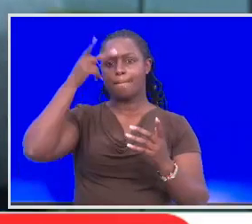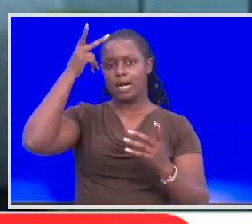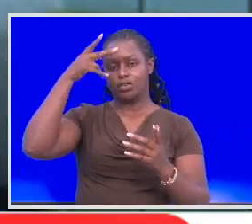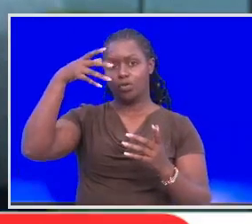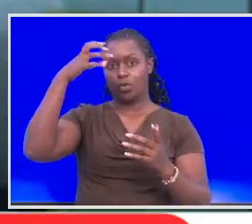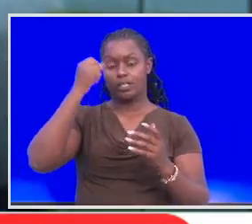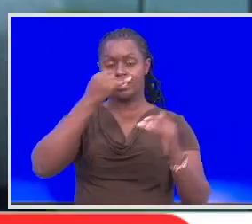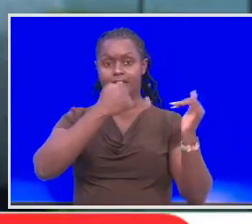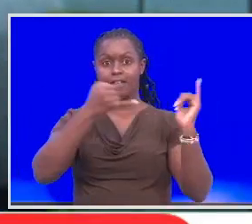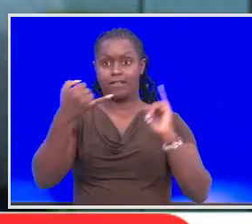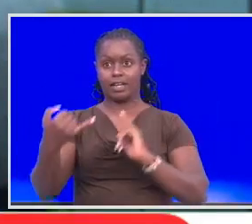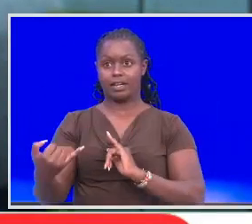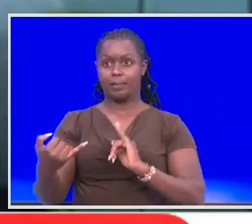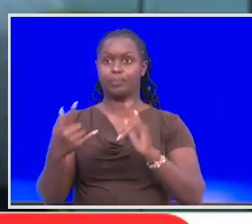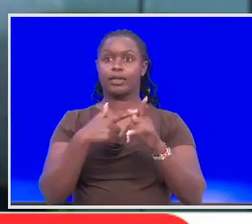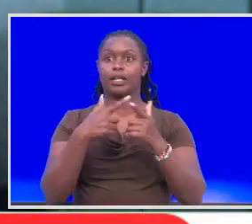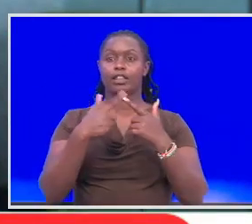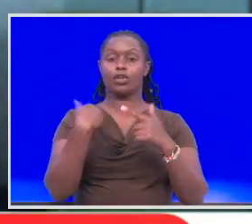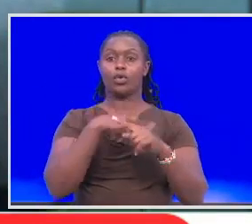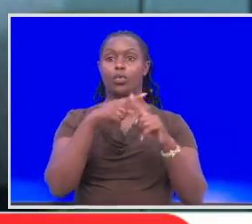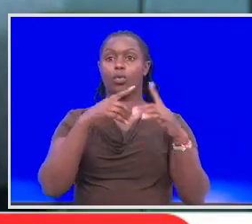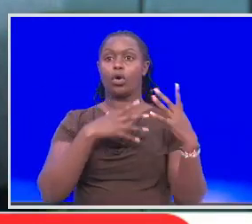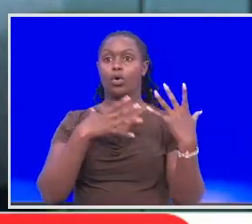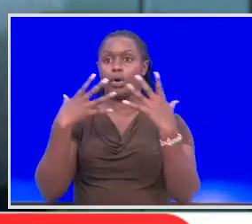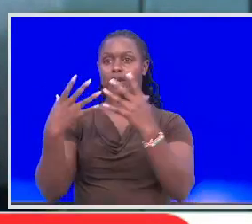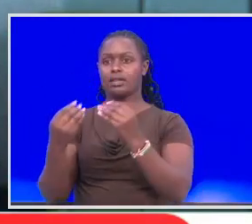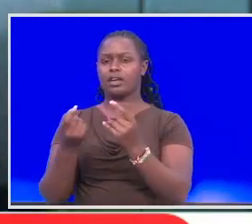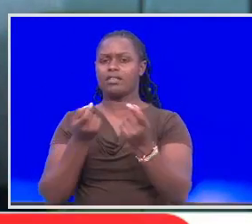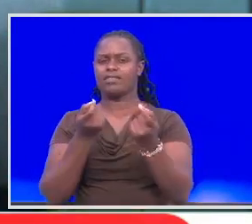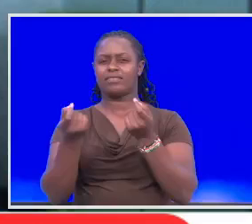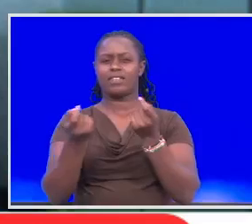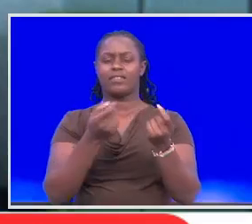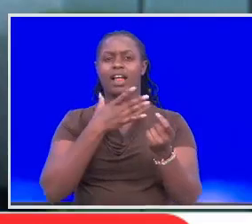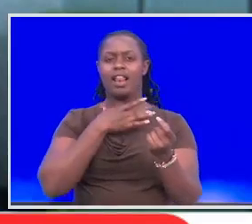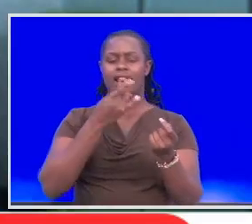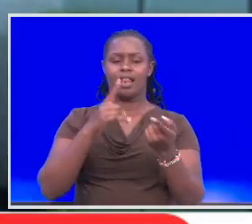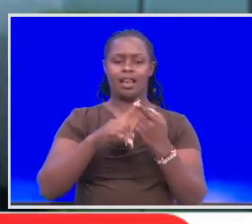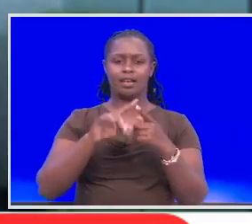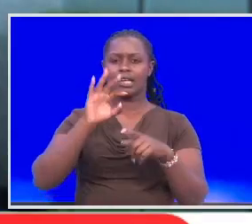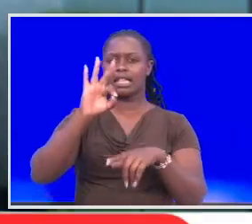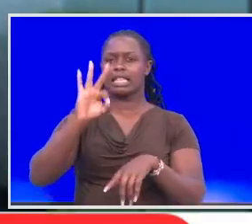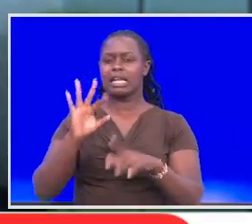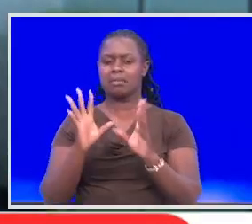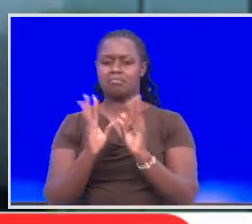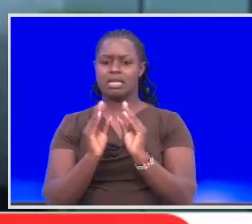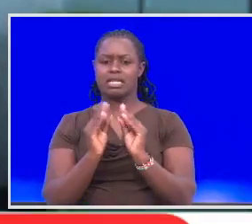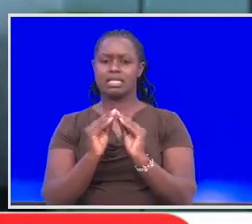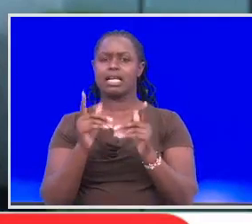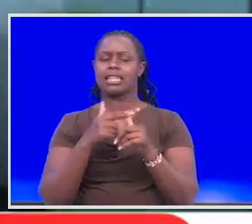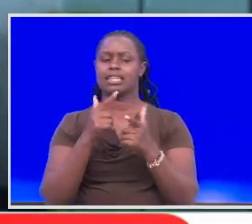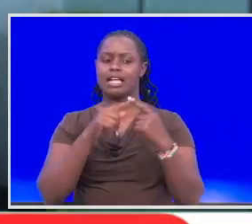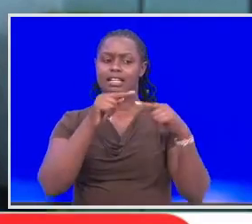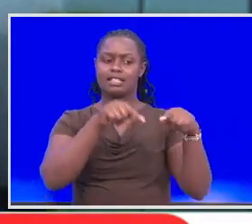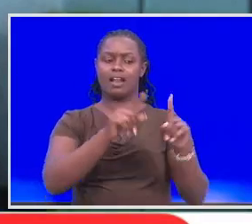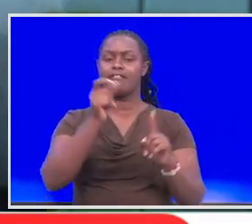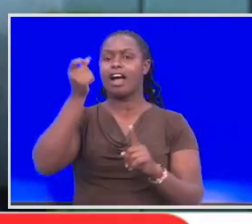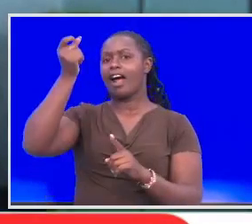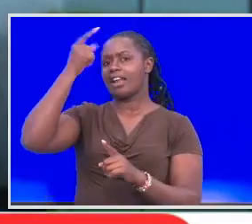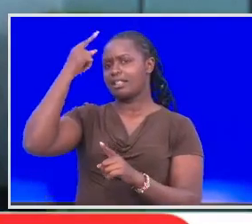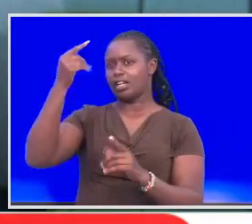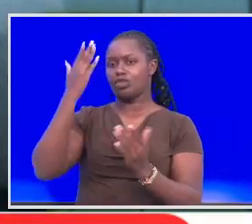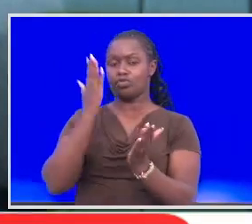was called, and we went through three sessions with her. So she got to understand what exactly